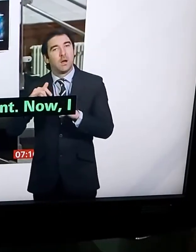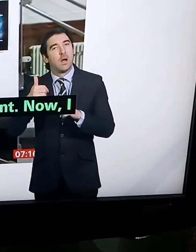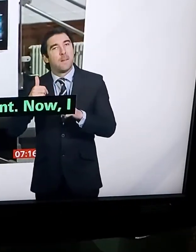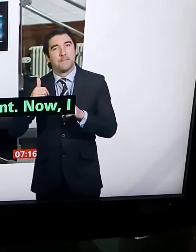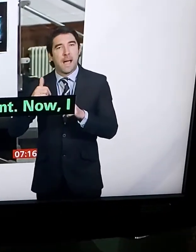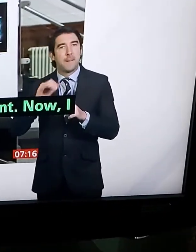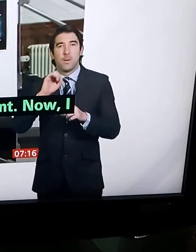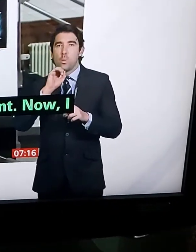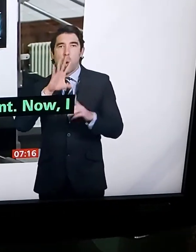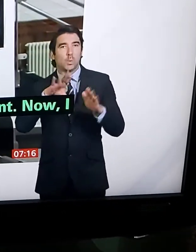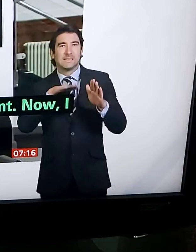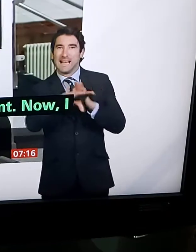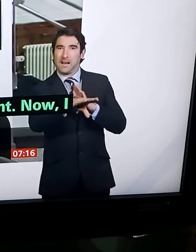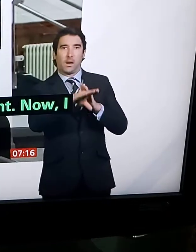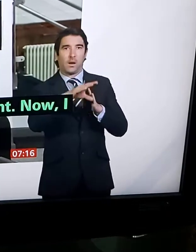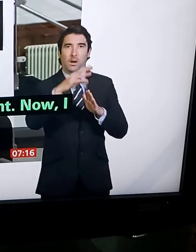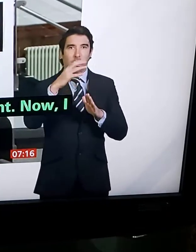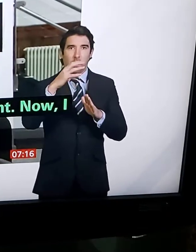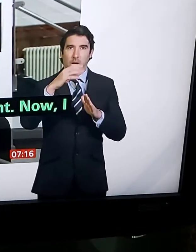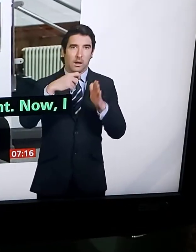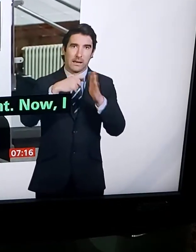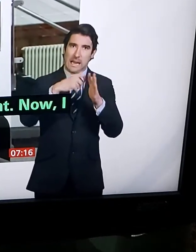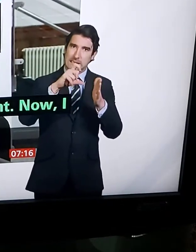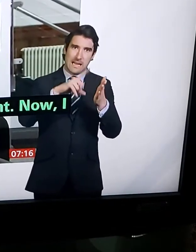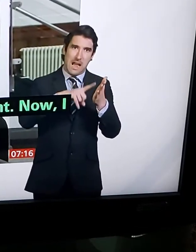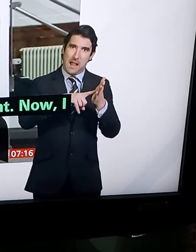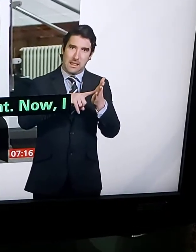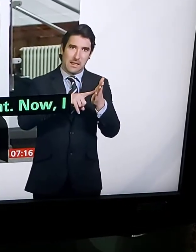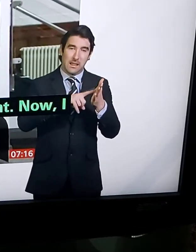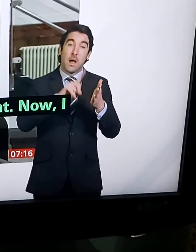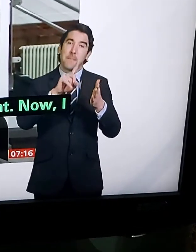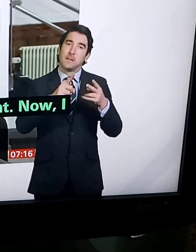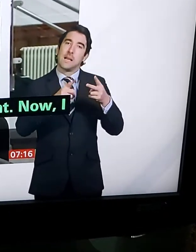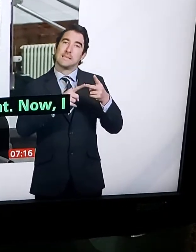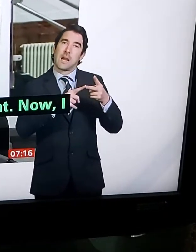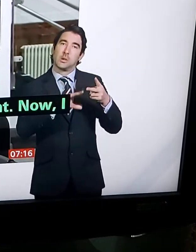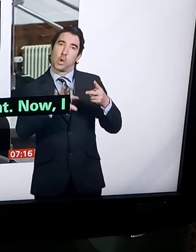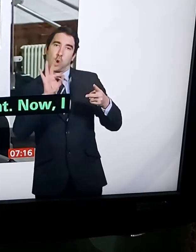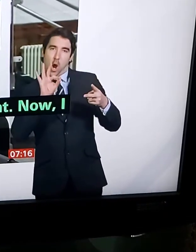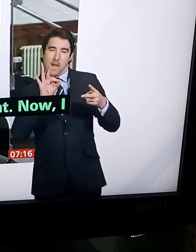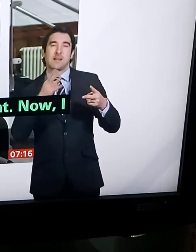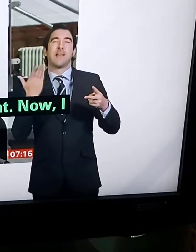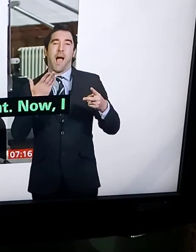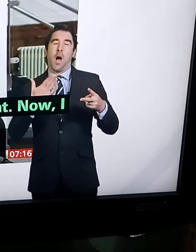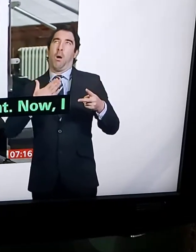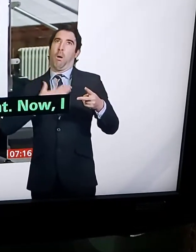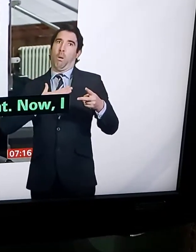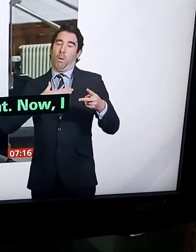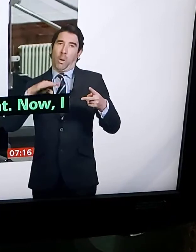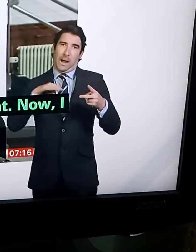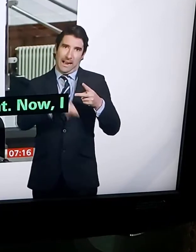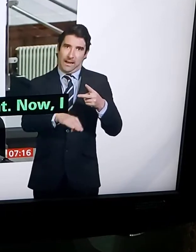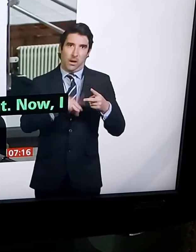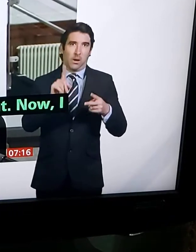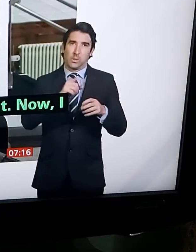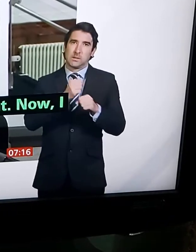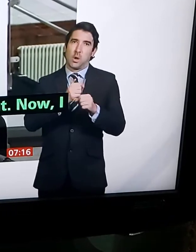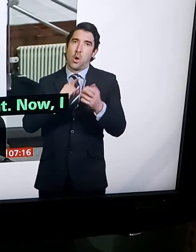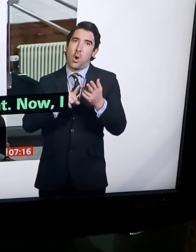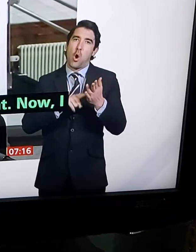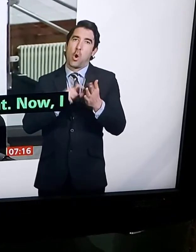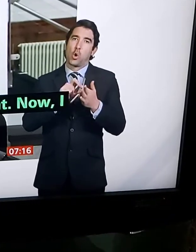go to King's College London. However, I was able to secure my insurance on results day, so I'm very happy with that. to go to Goldsmiths to do